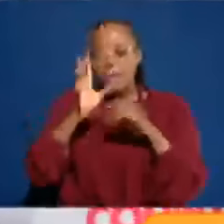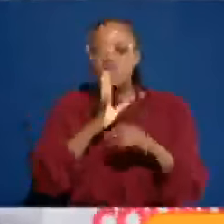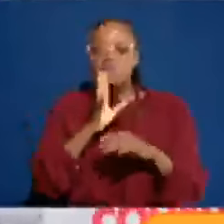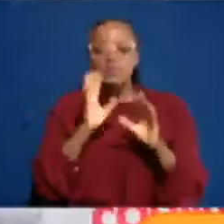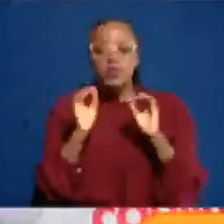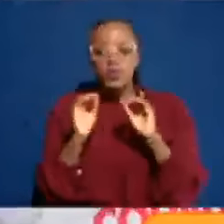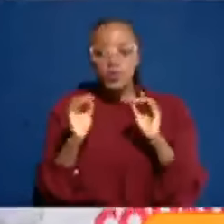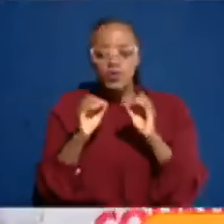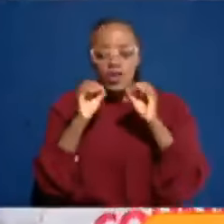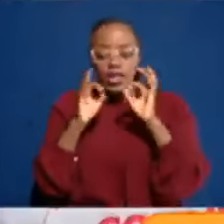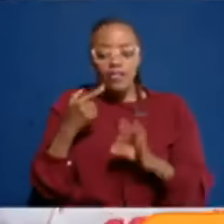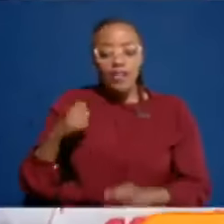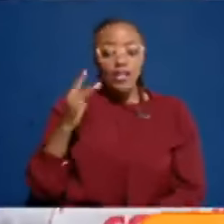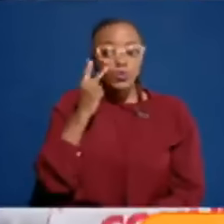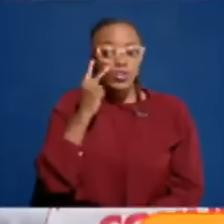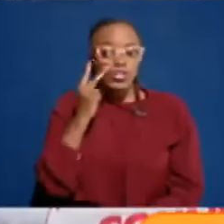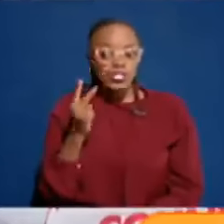If we see